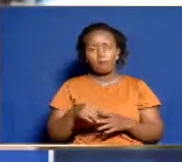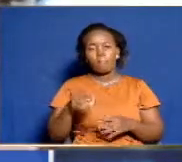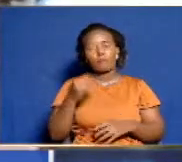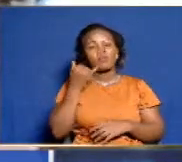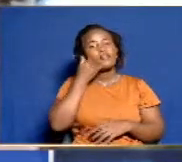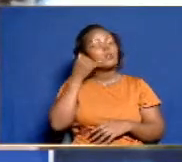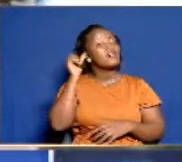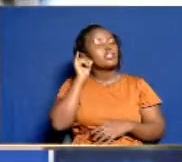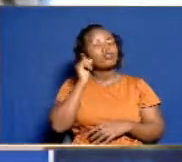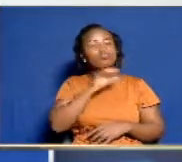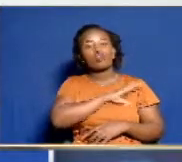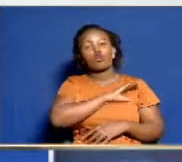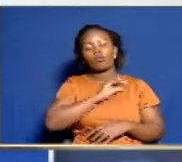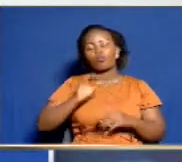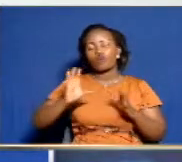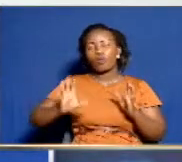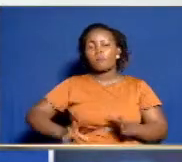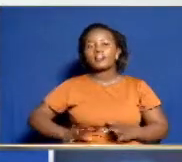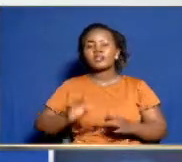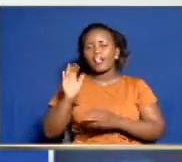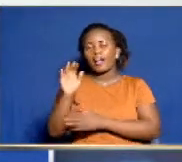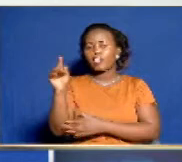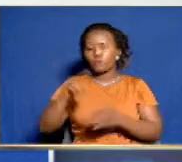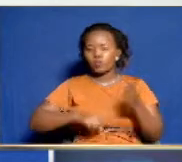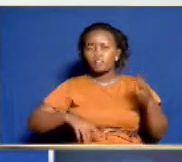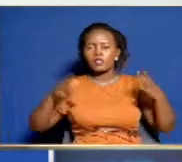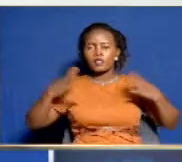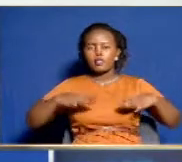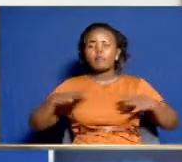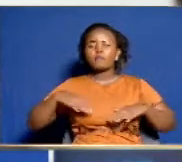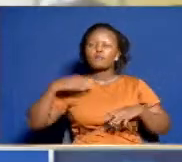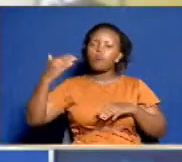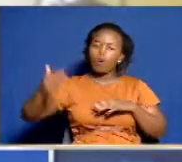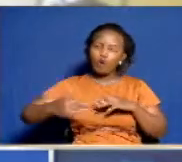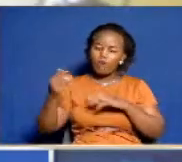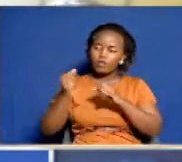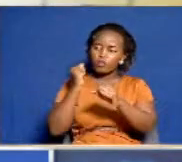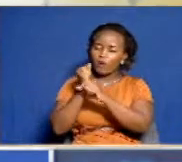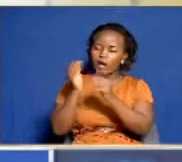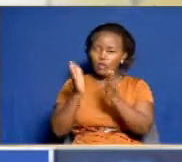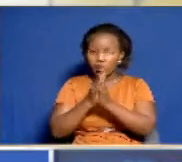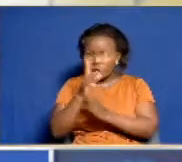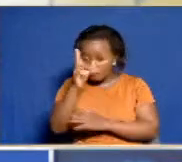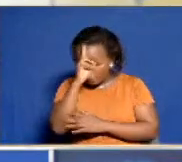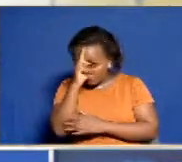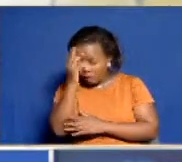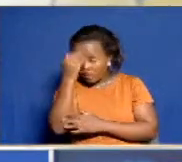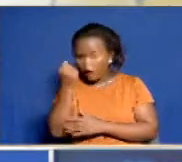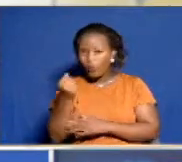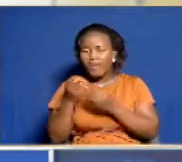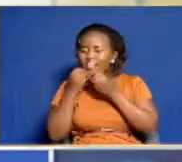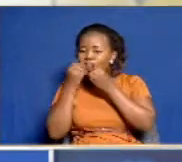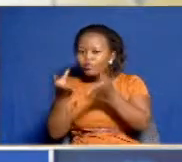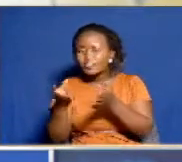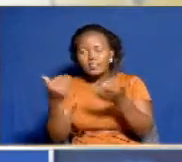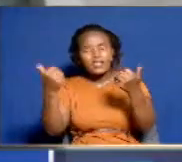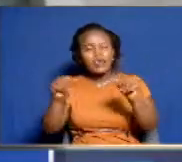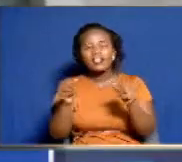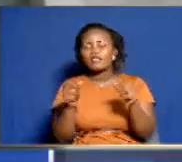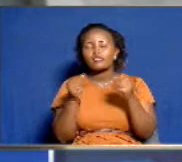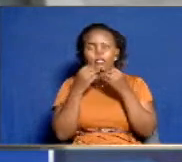Commissioner Herman Shambi called on members of public to always cooperate with security officers by volunteering information in good